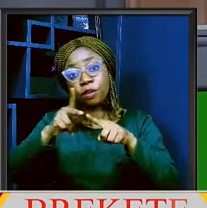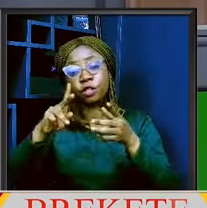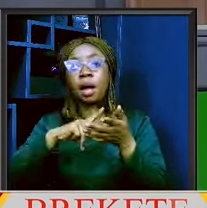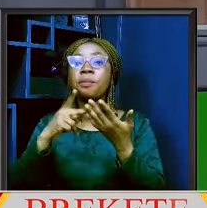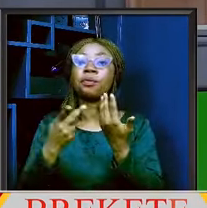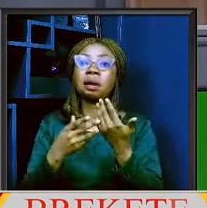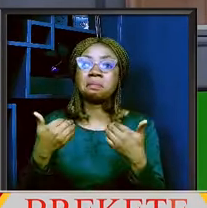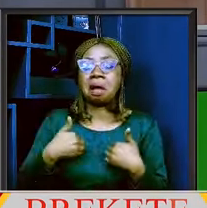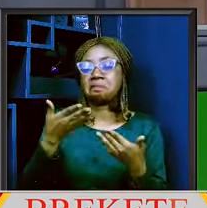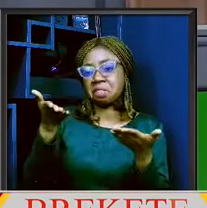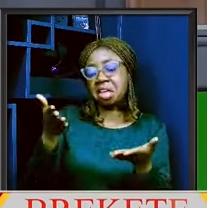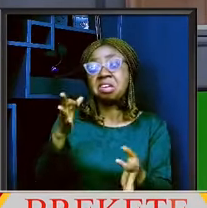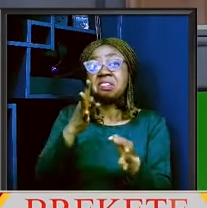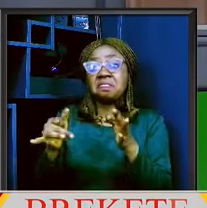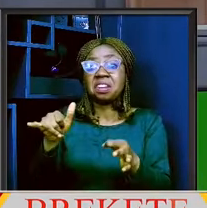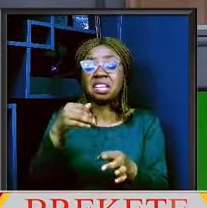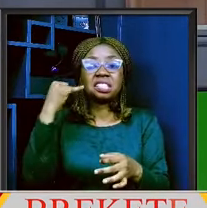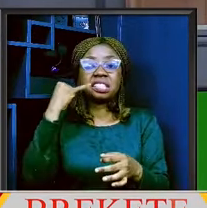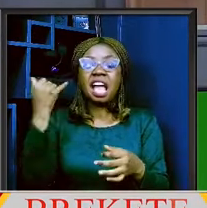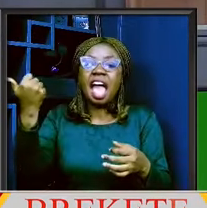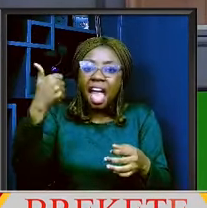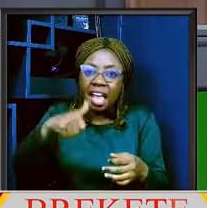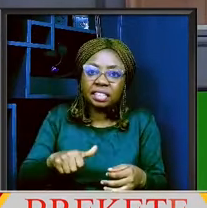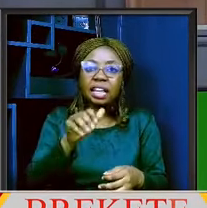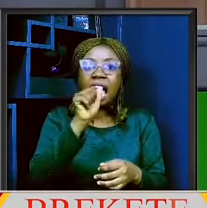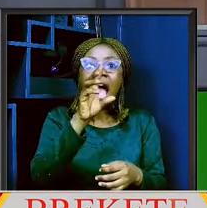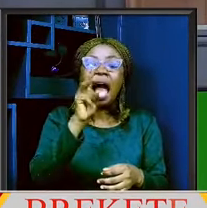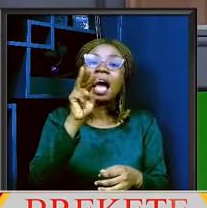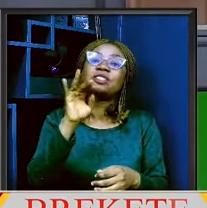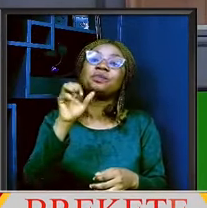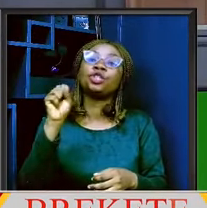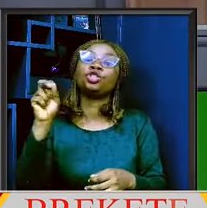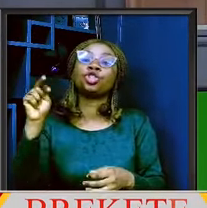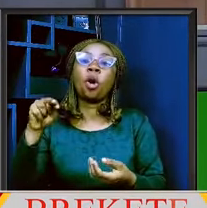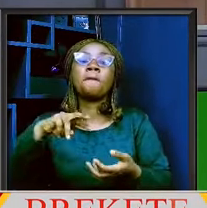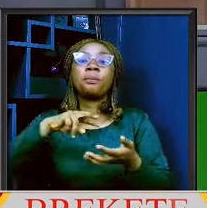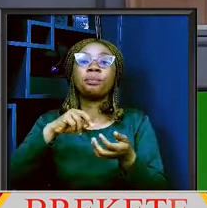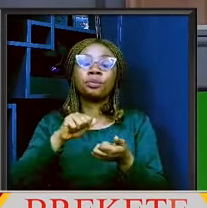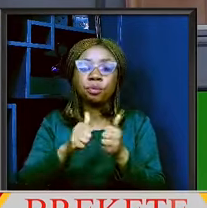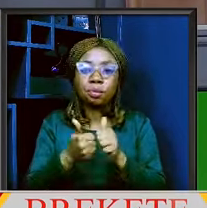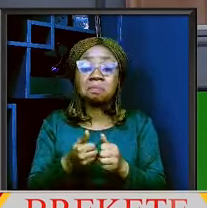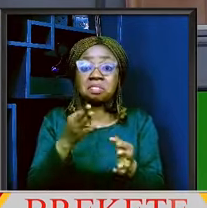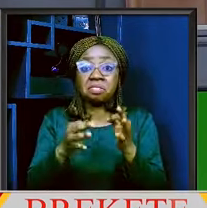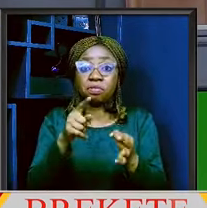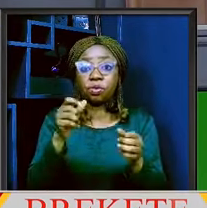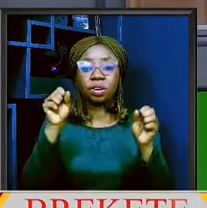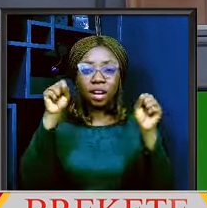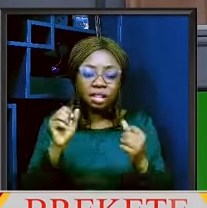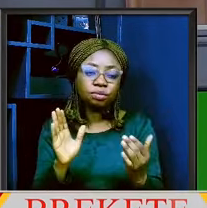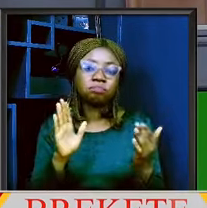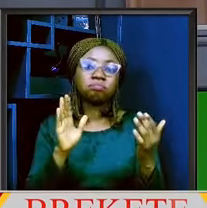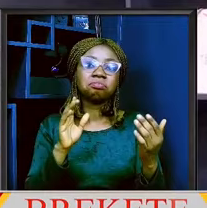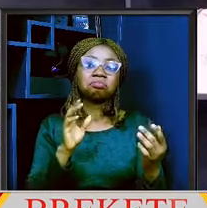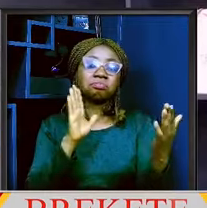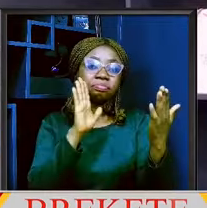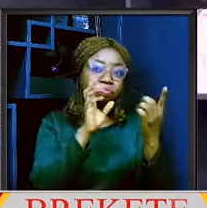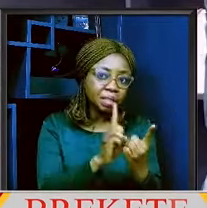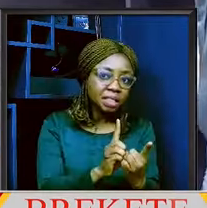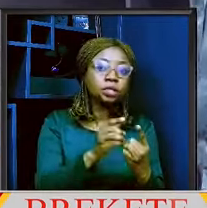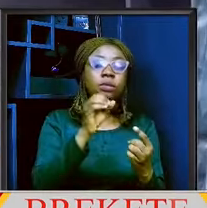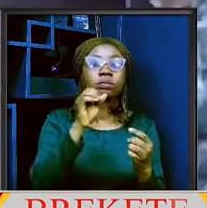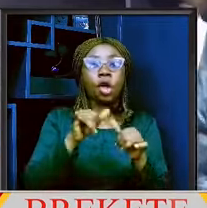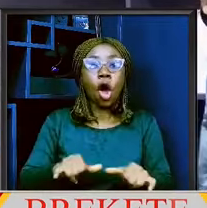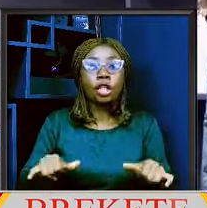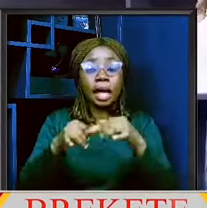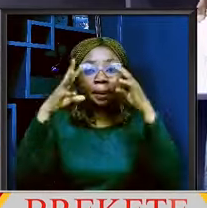available there. So if there is any admission problem, if you can get in touch with the ordinary president or Pamela